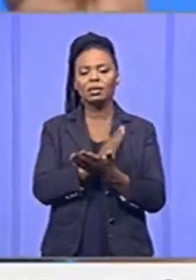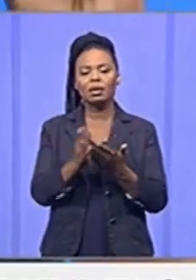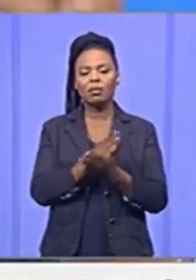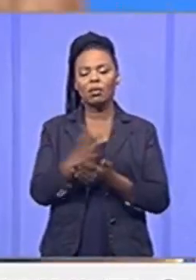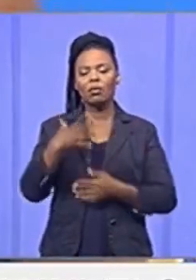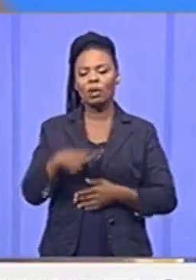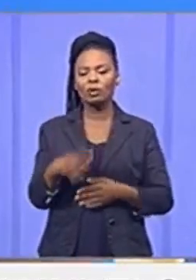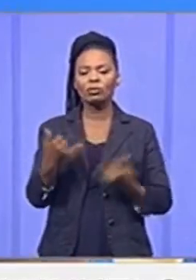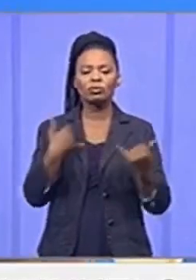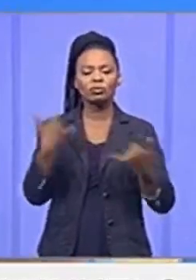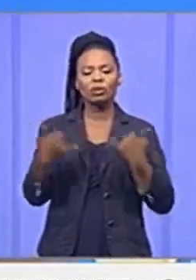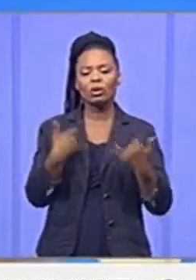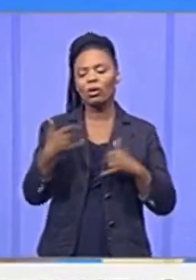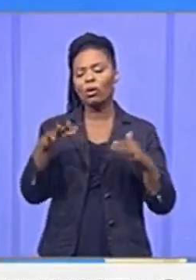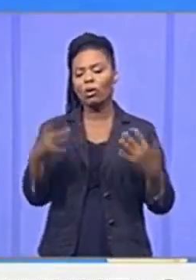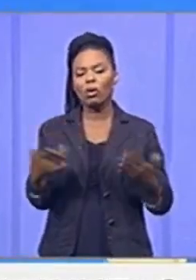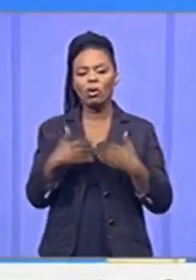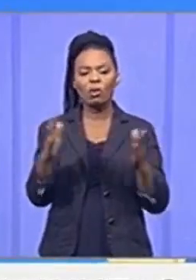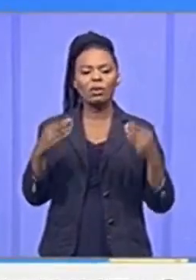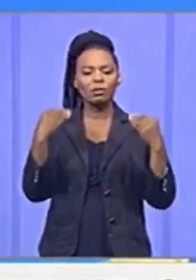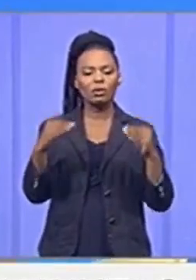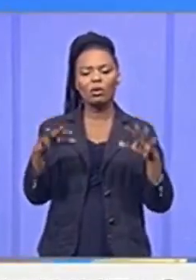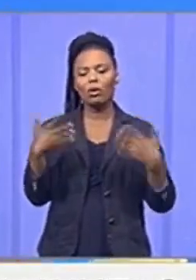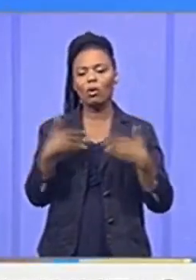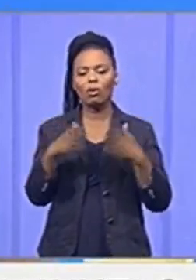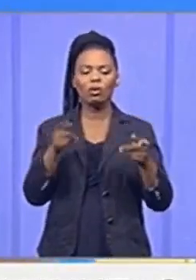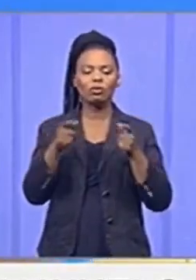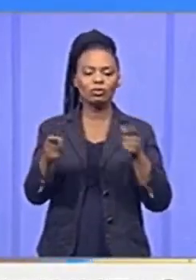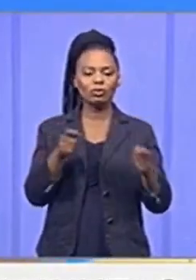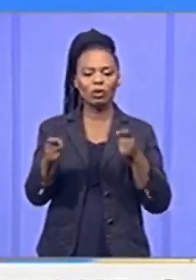they want to open their shops.